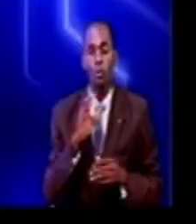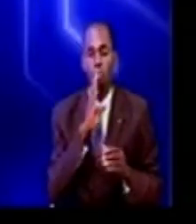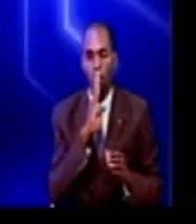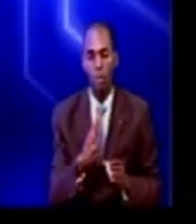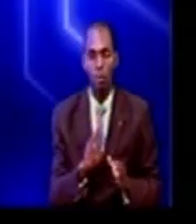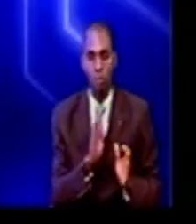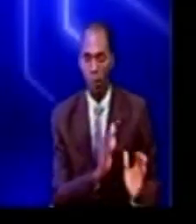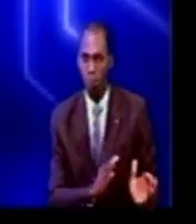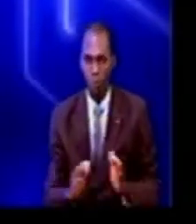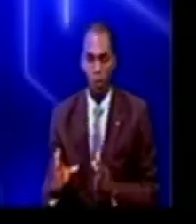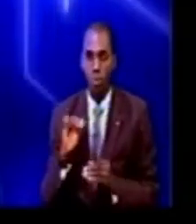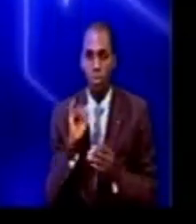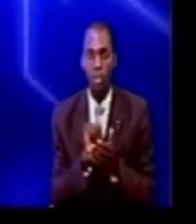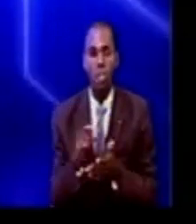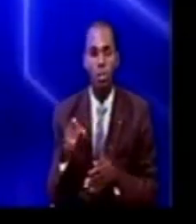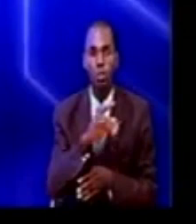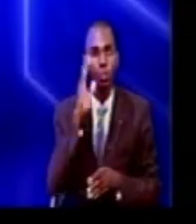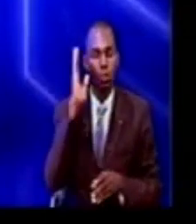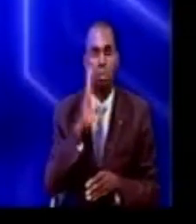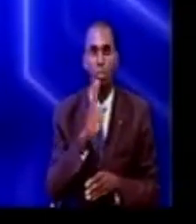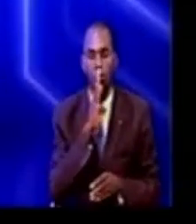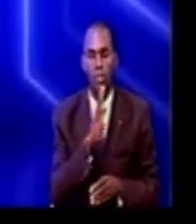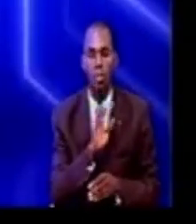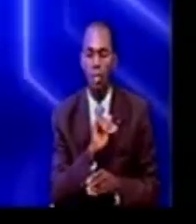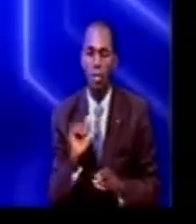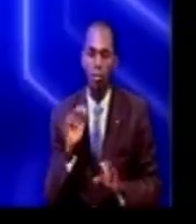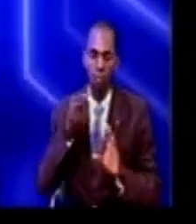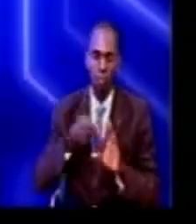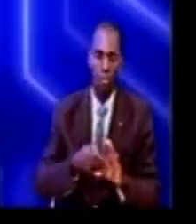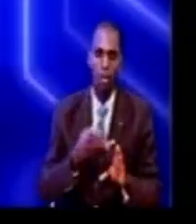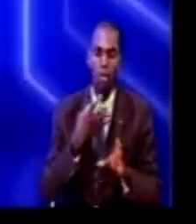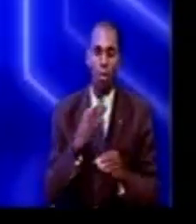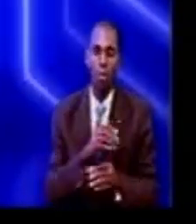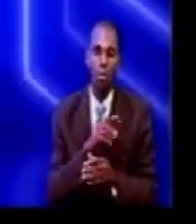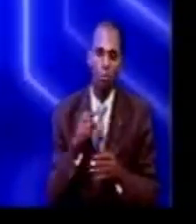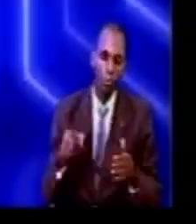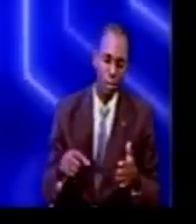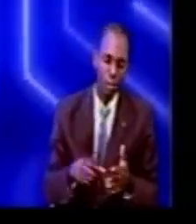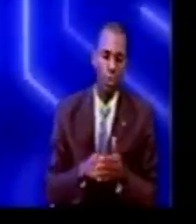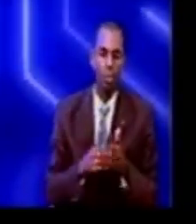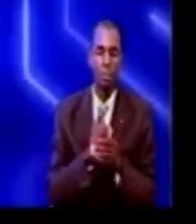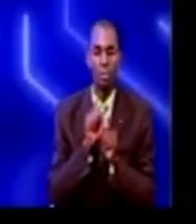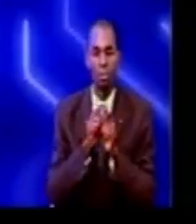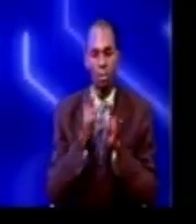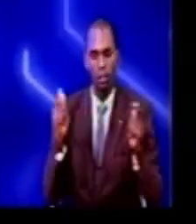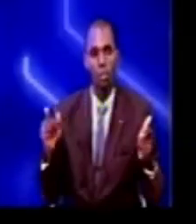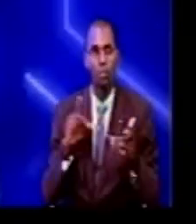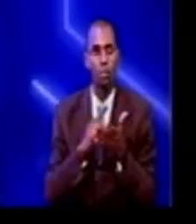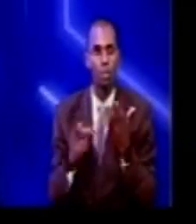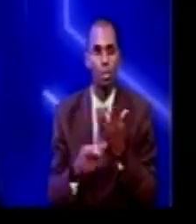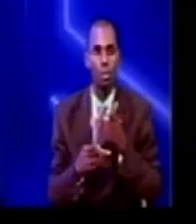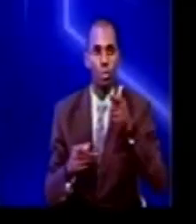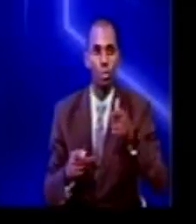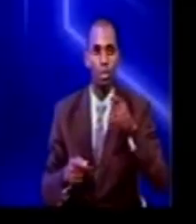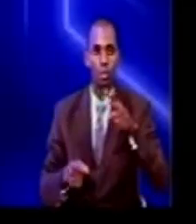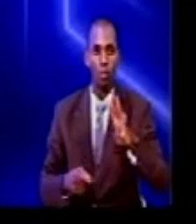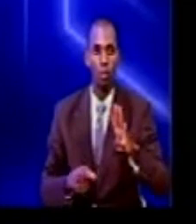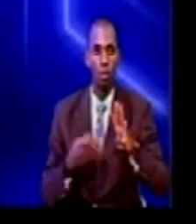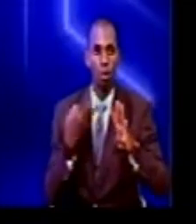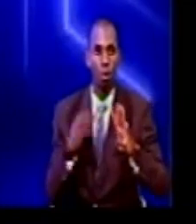make arrangement so that you will be a partaker of this divine solution for